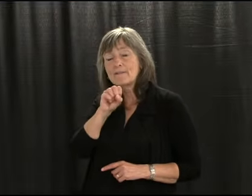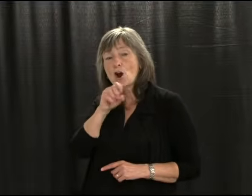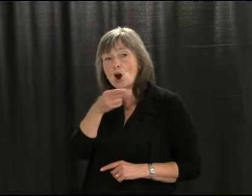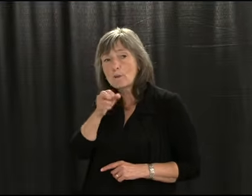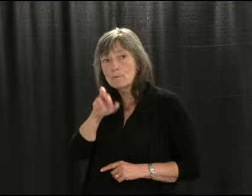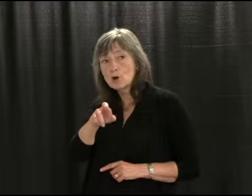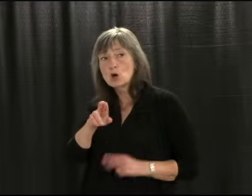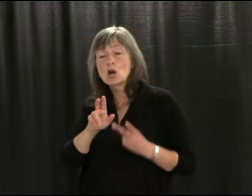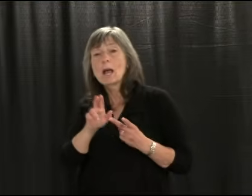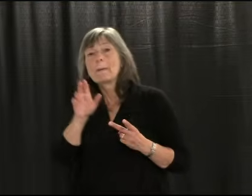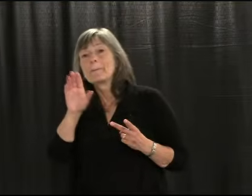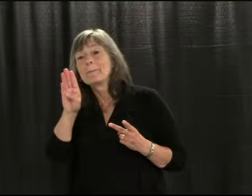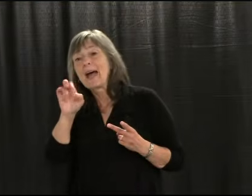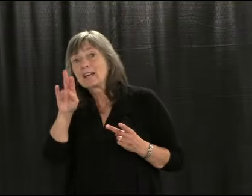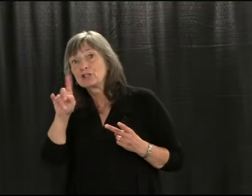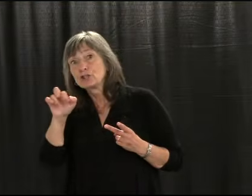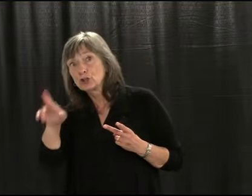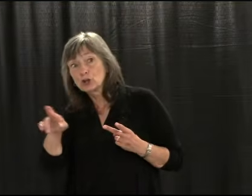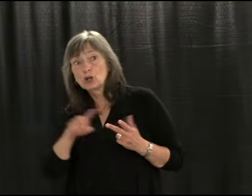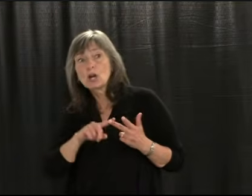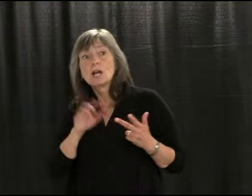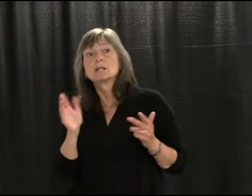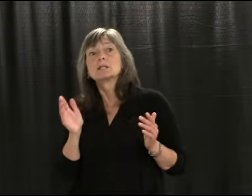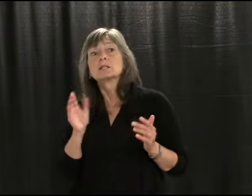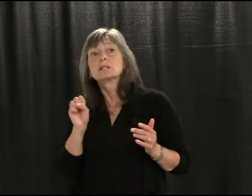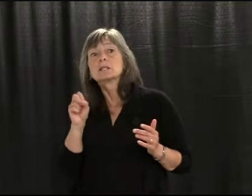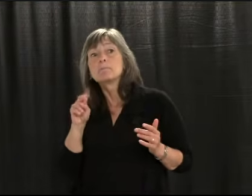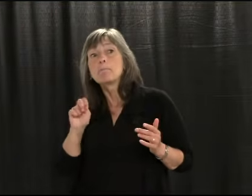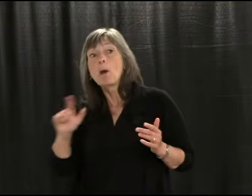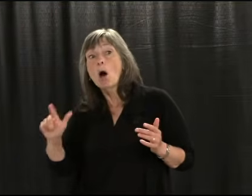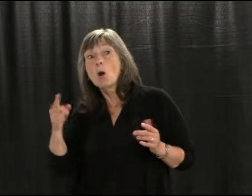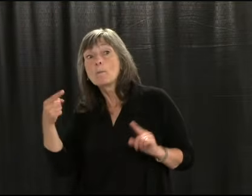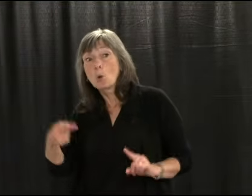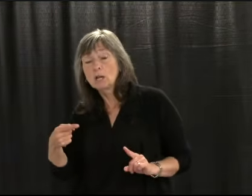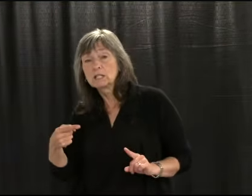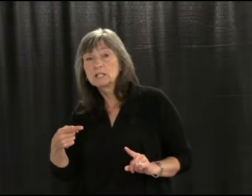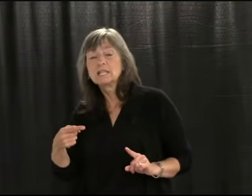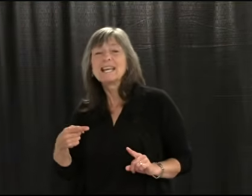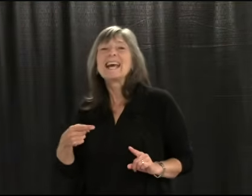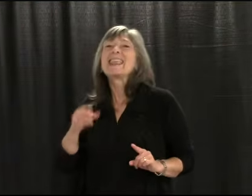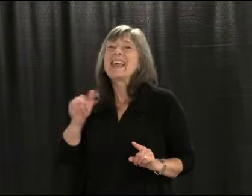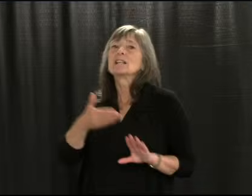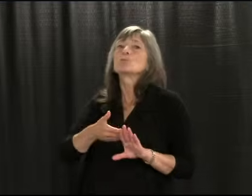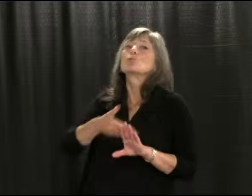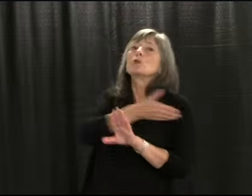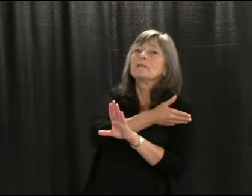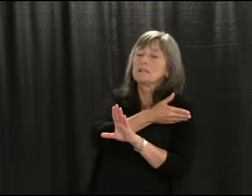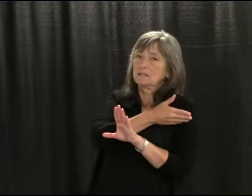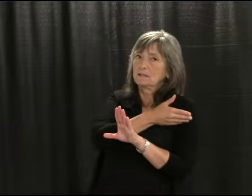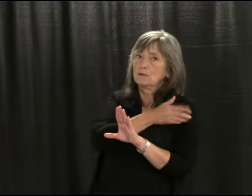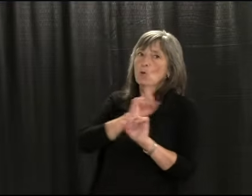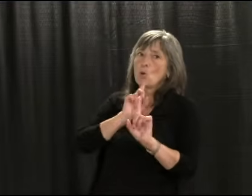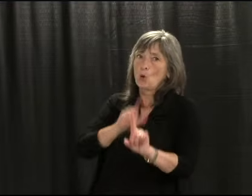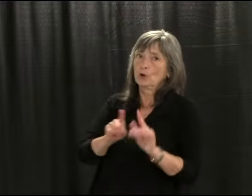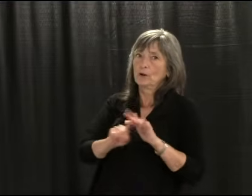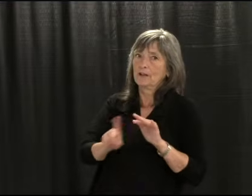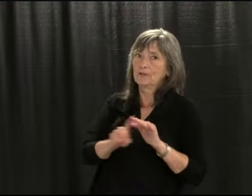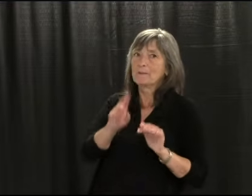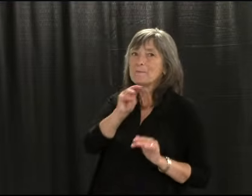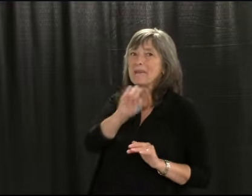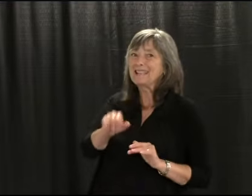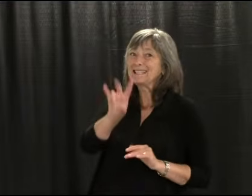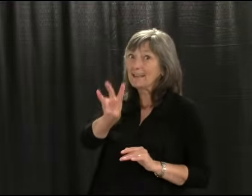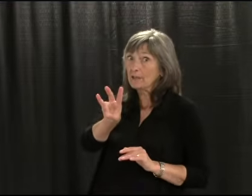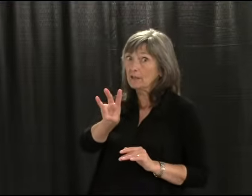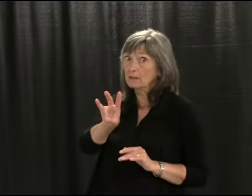Small Point, Adams Cove, who were evacuated in the previous order of May